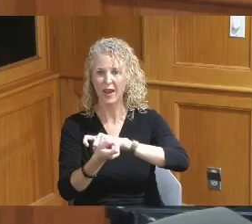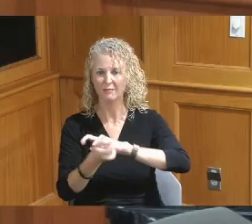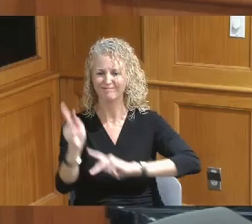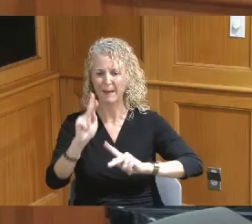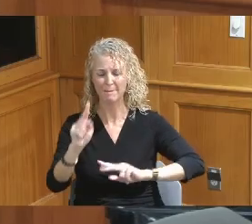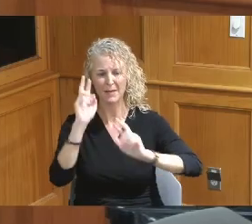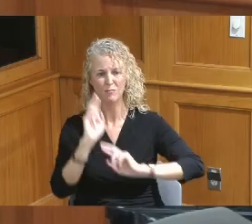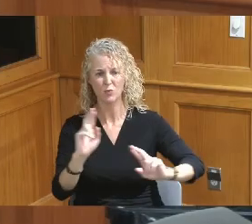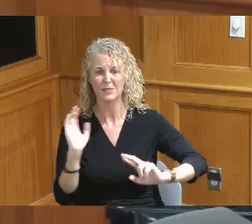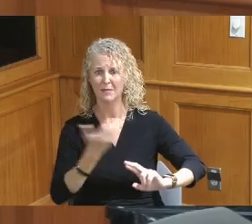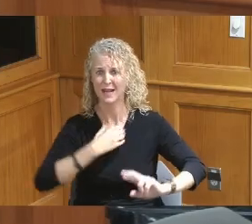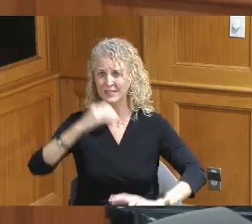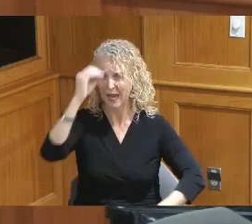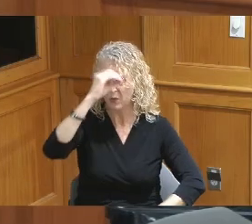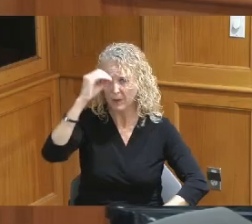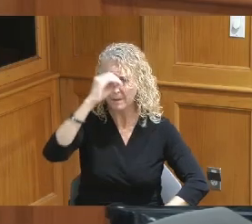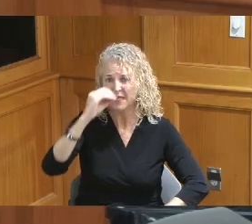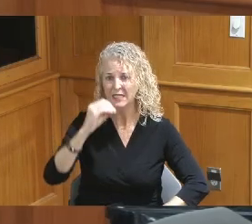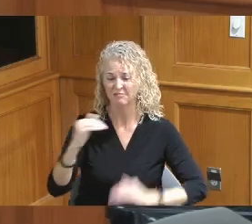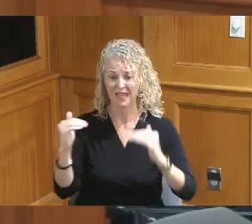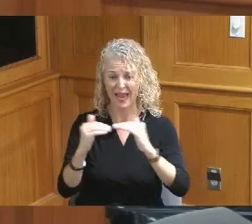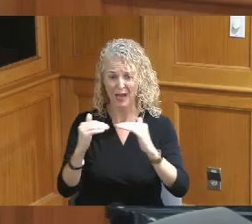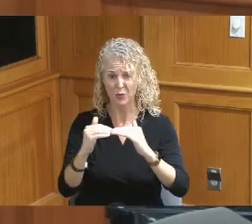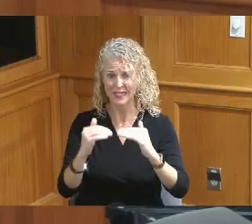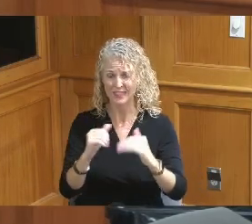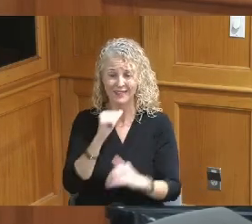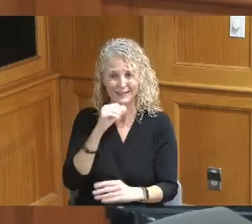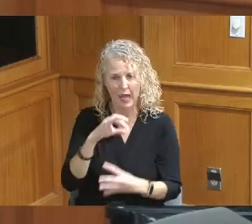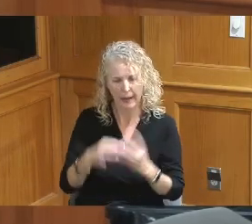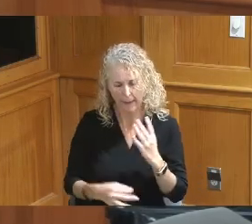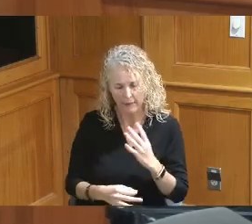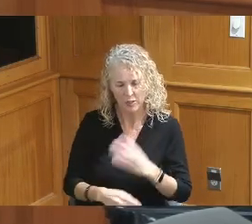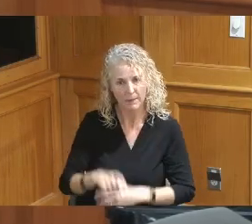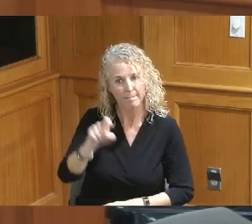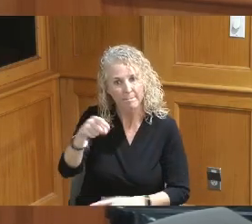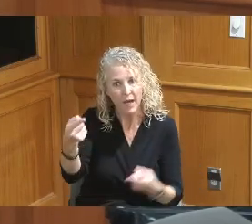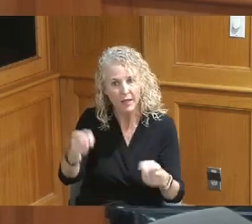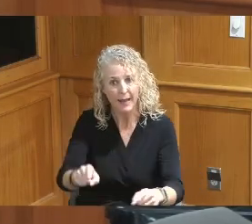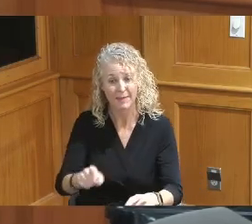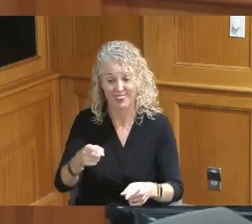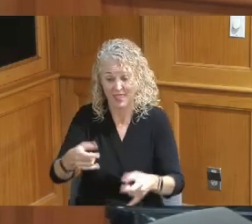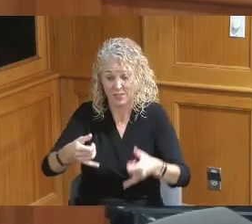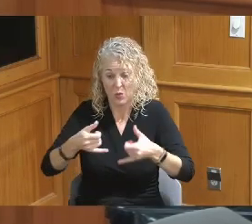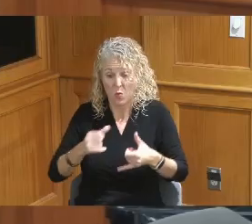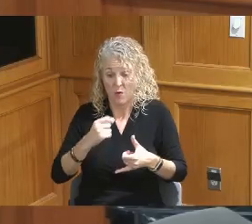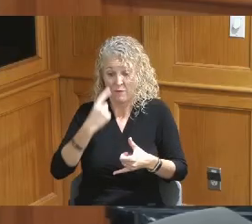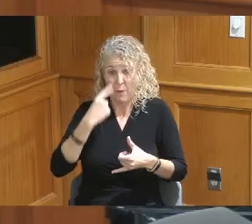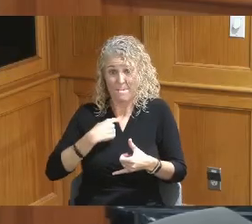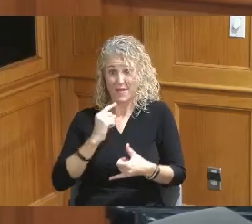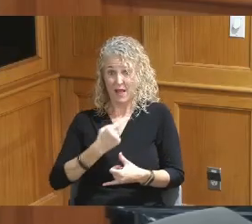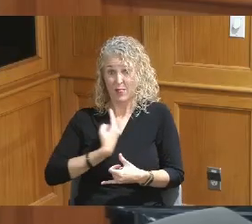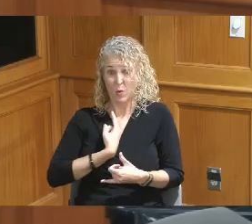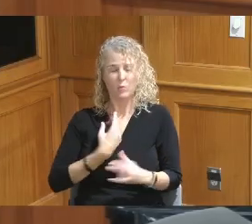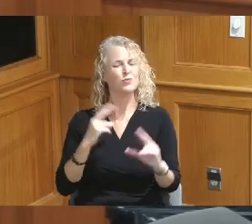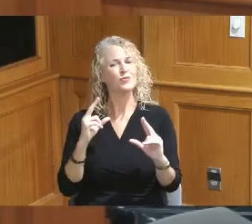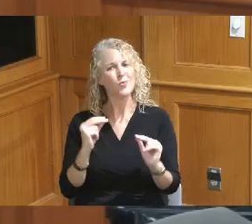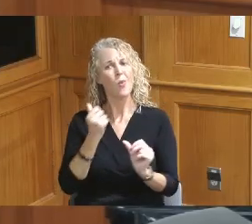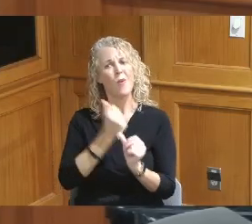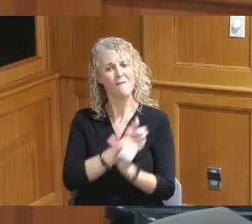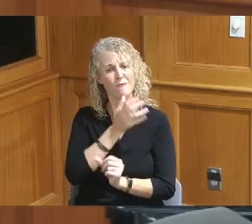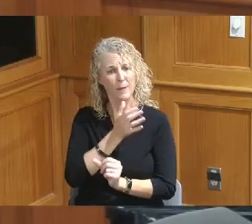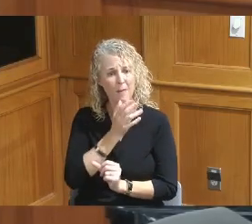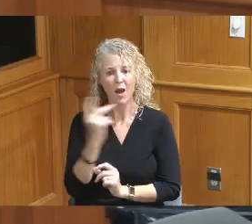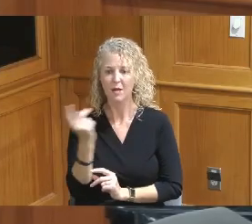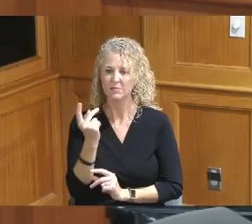equity is not optional, but expected. This award isn't just for me. It is for every mother who has been ignored,